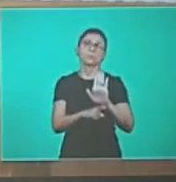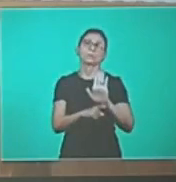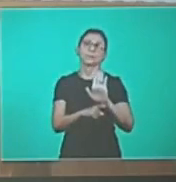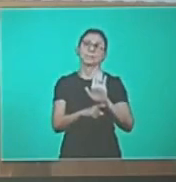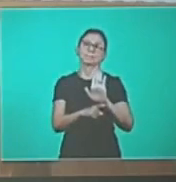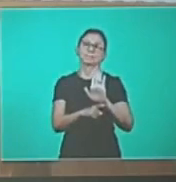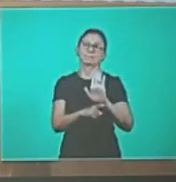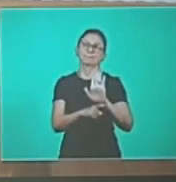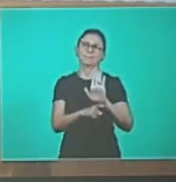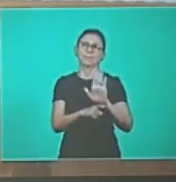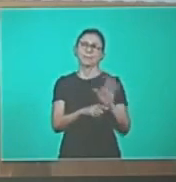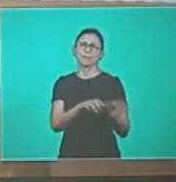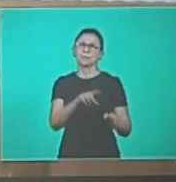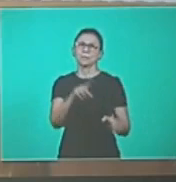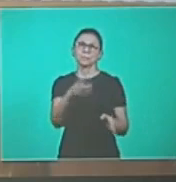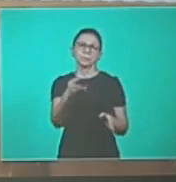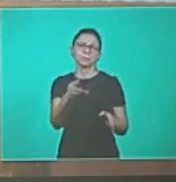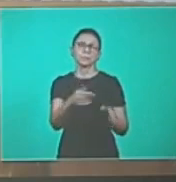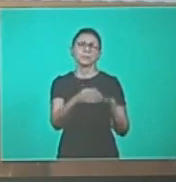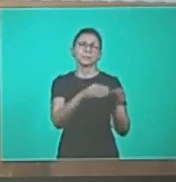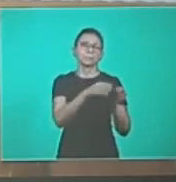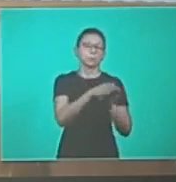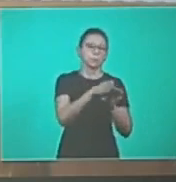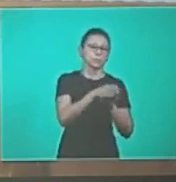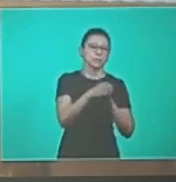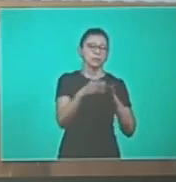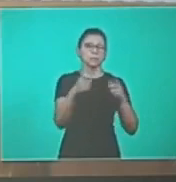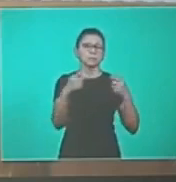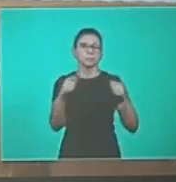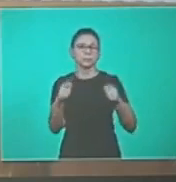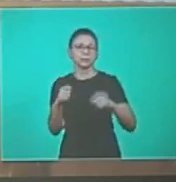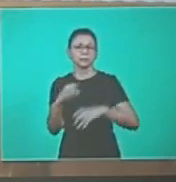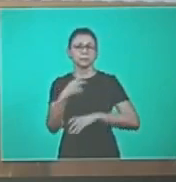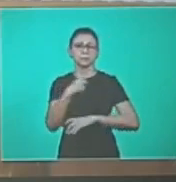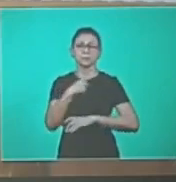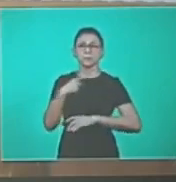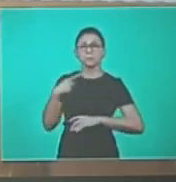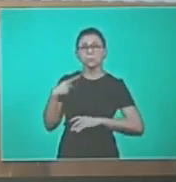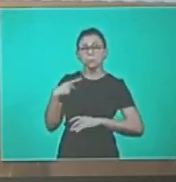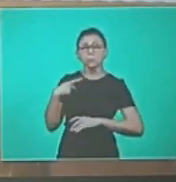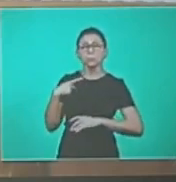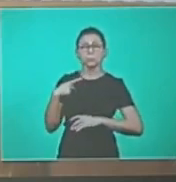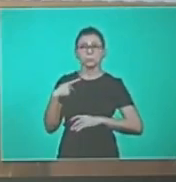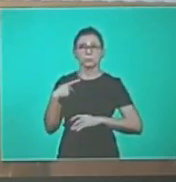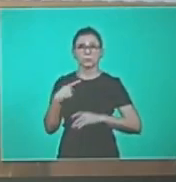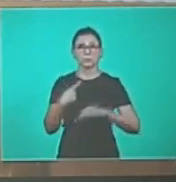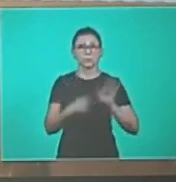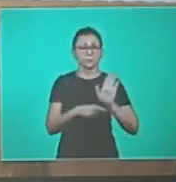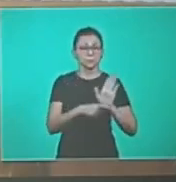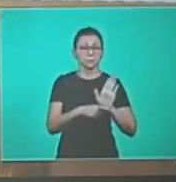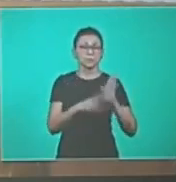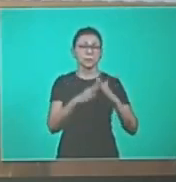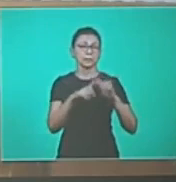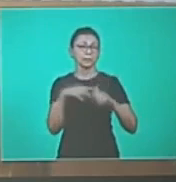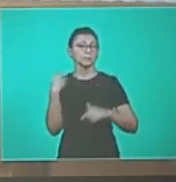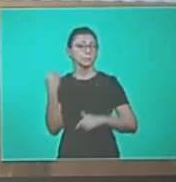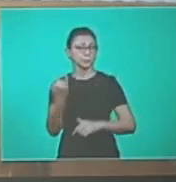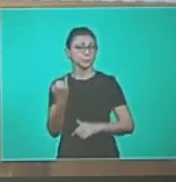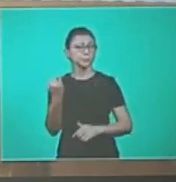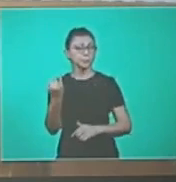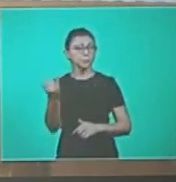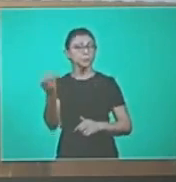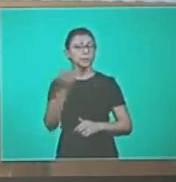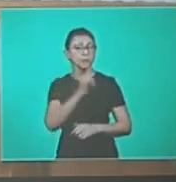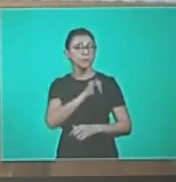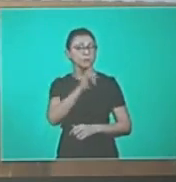is possible, we can help. Do not be afraid to let us know. It's very important